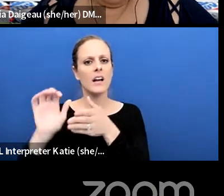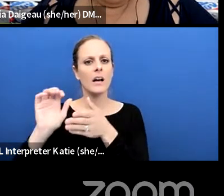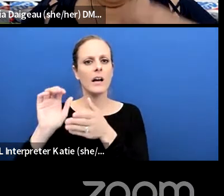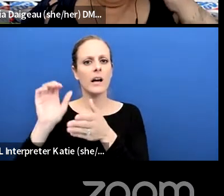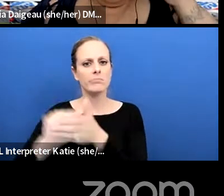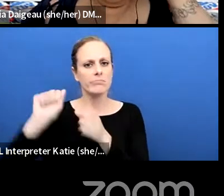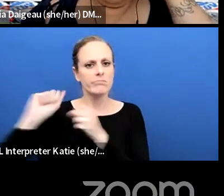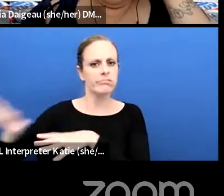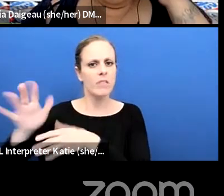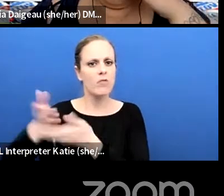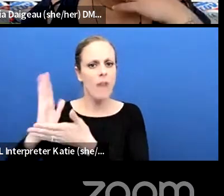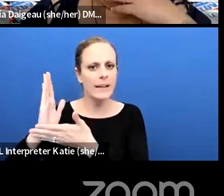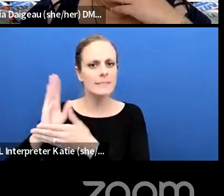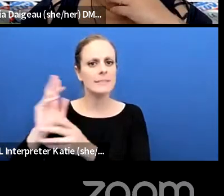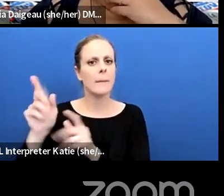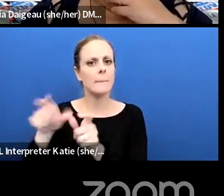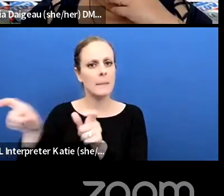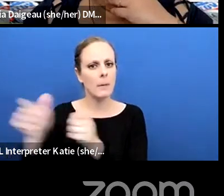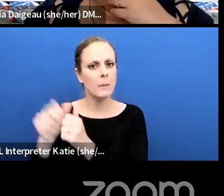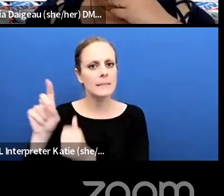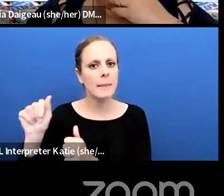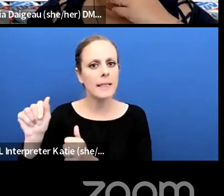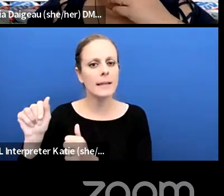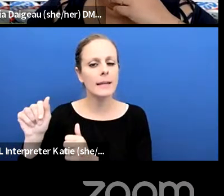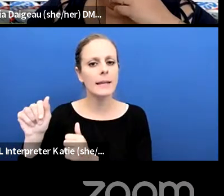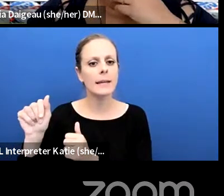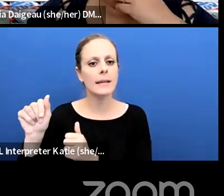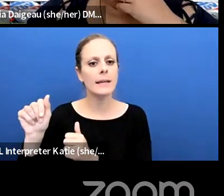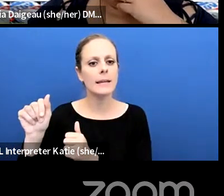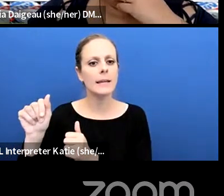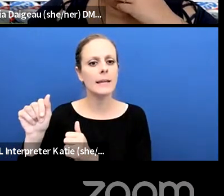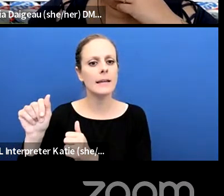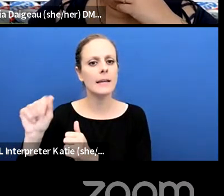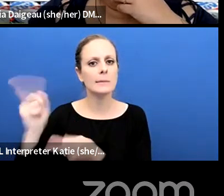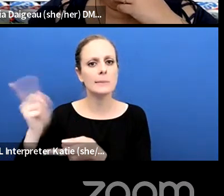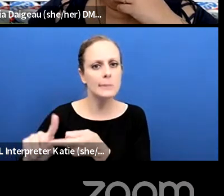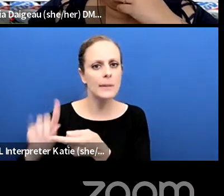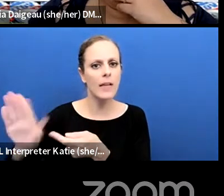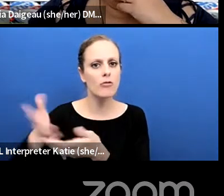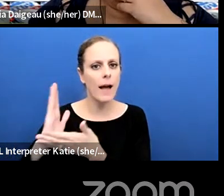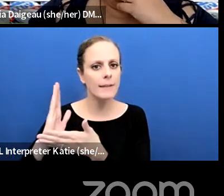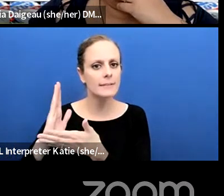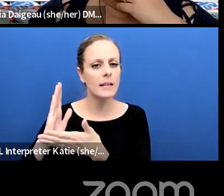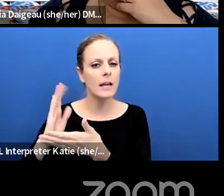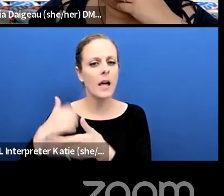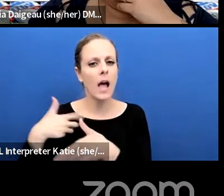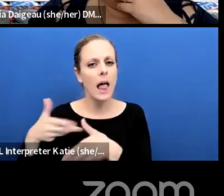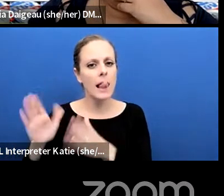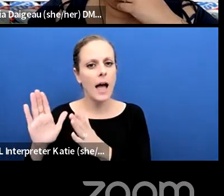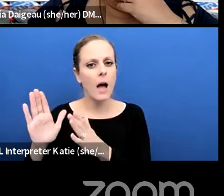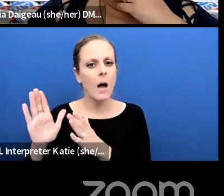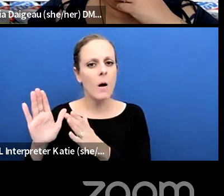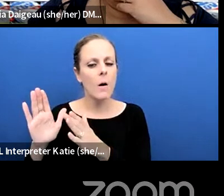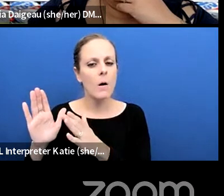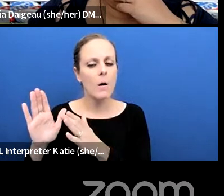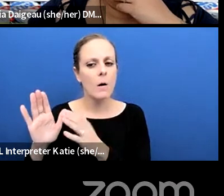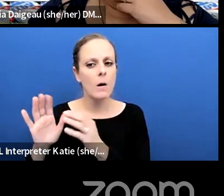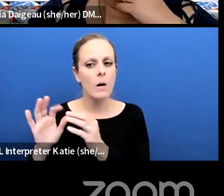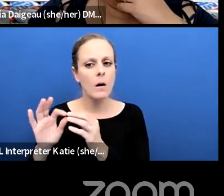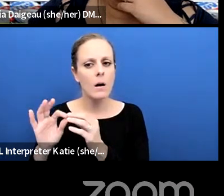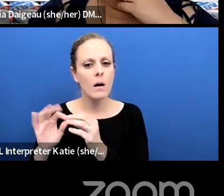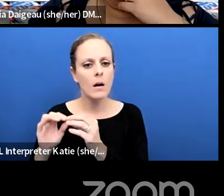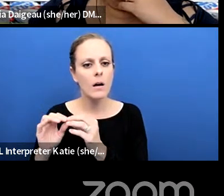with disabilities and allowing businesses to